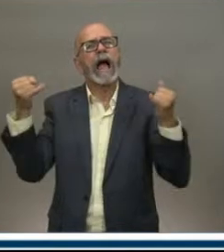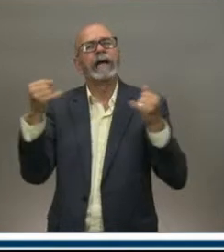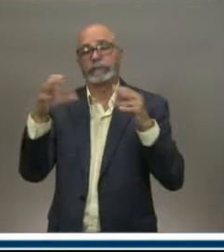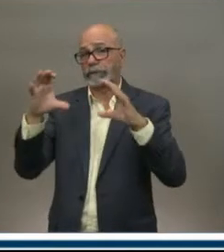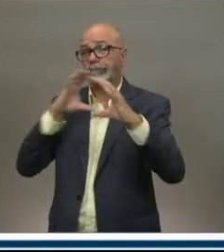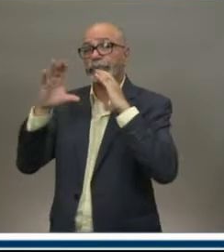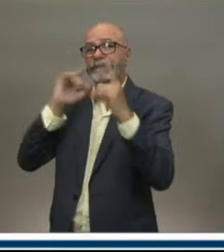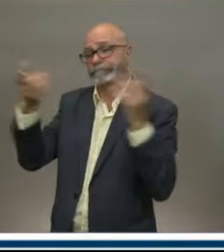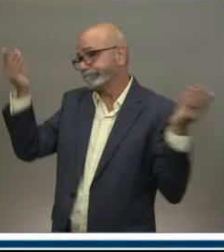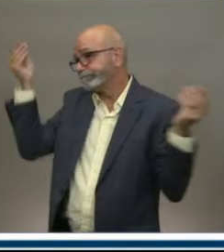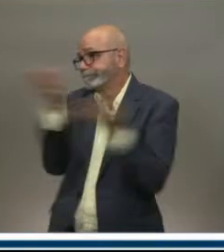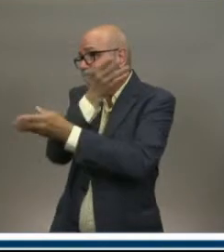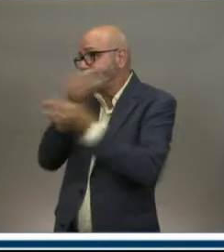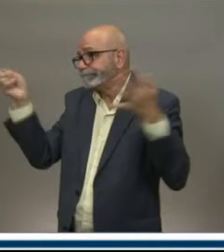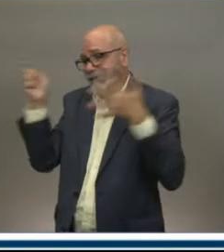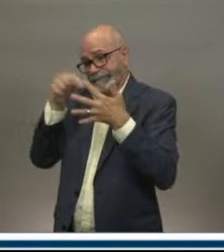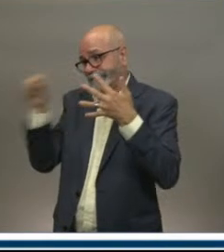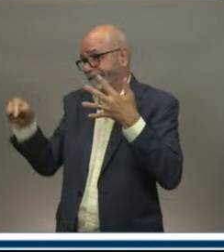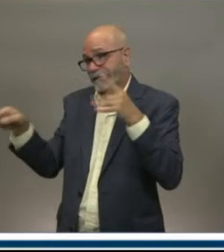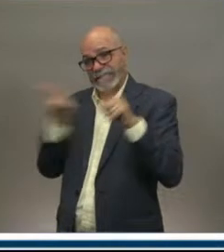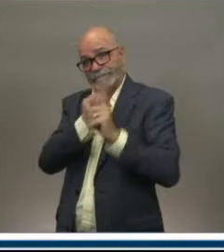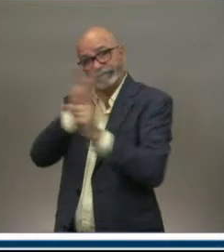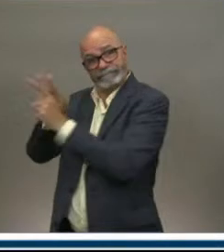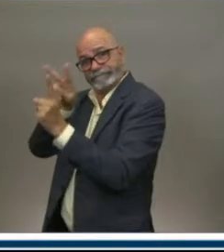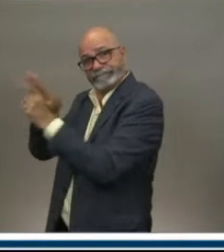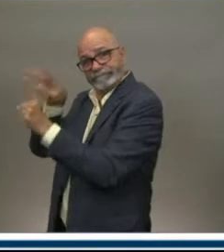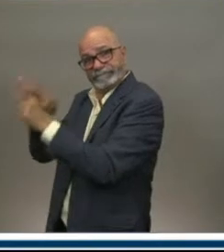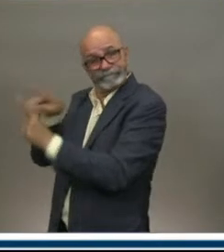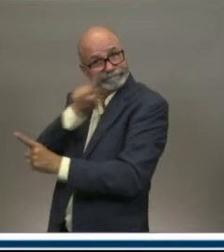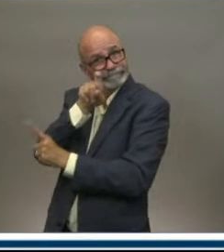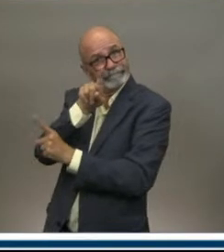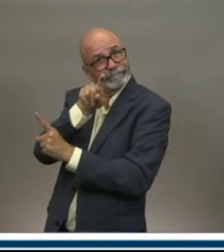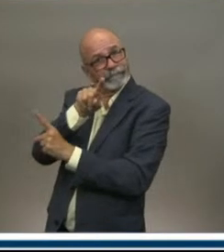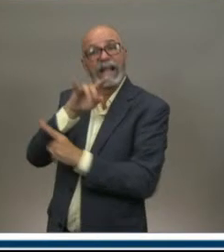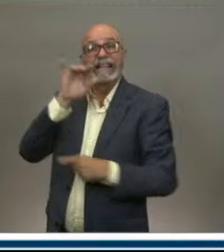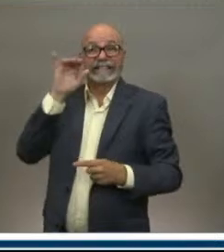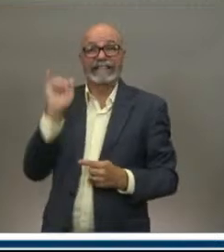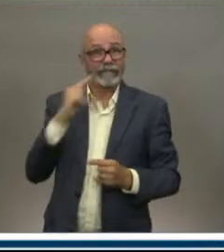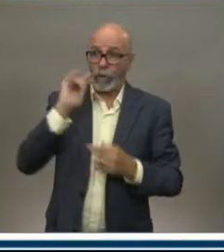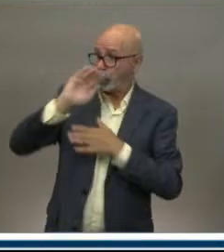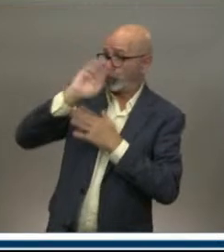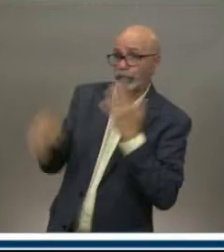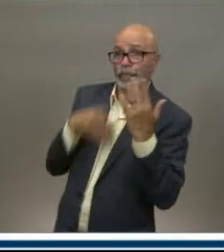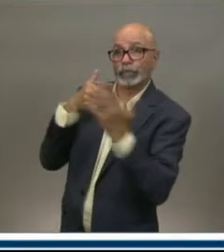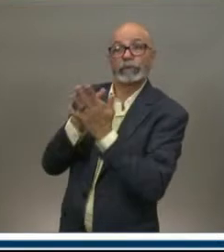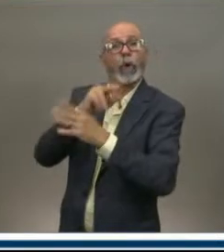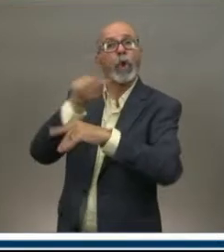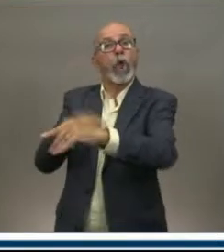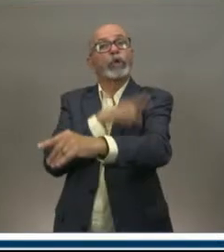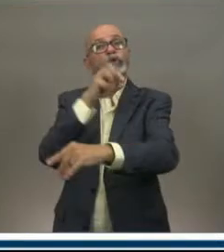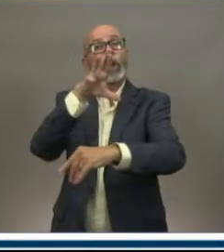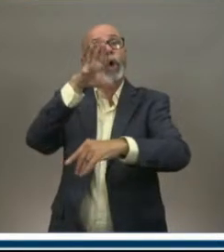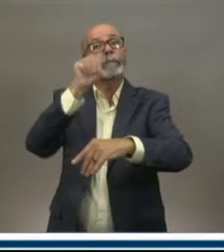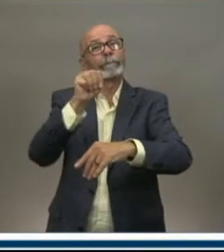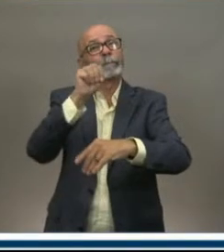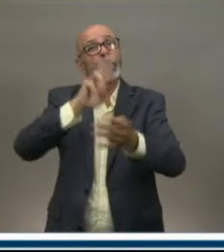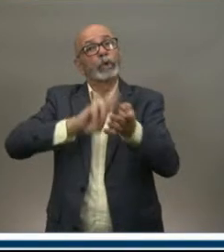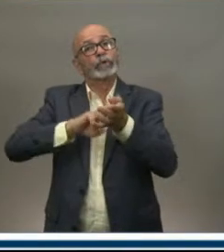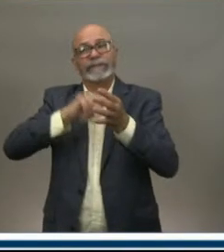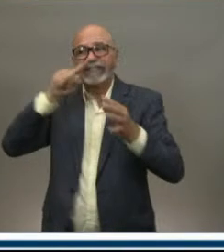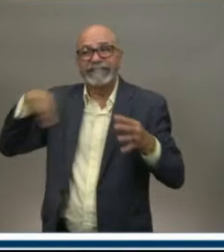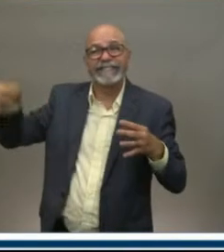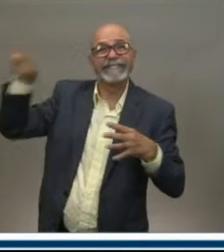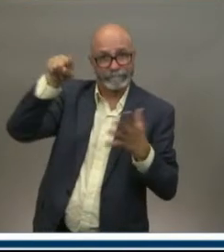all long-term care homes in the province? Yes. So with this Northwood